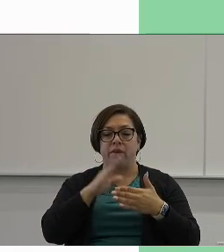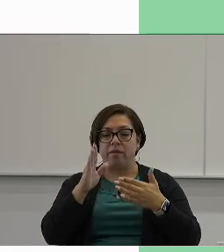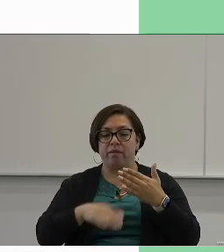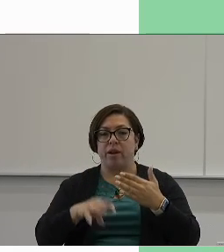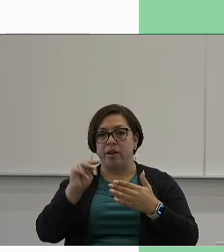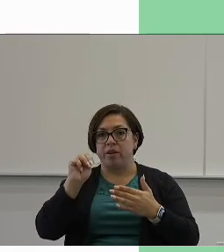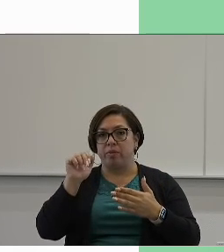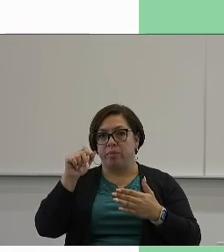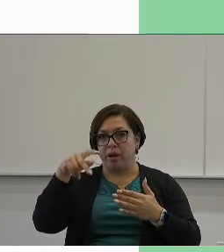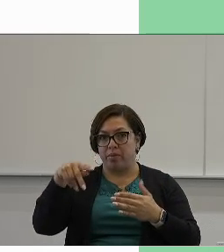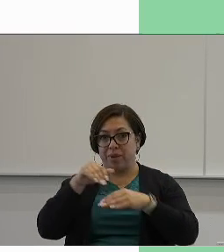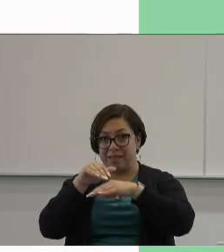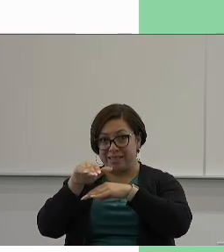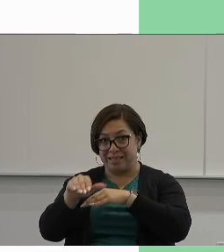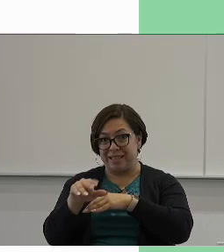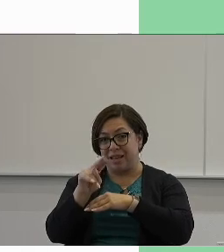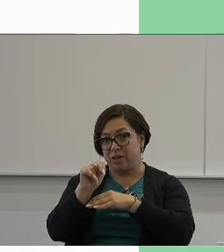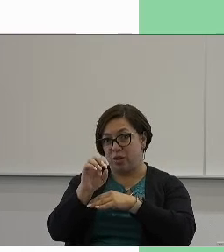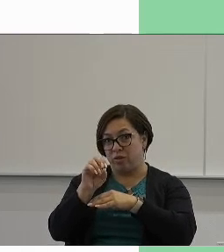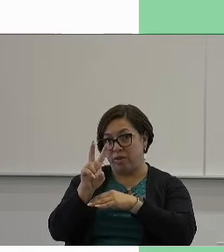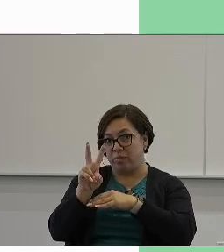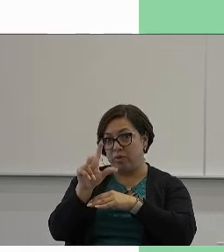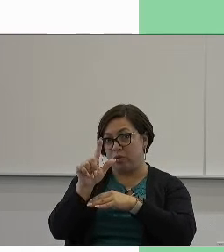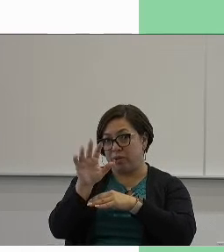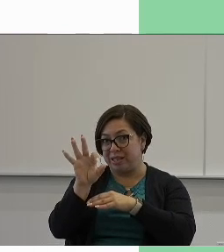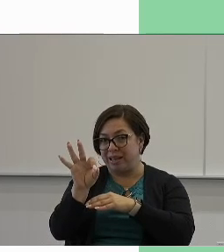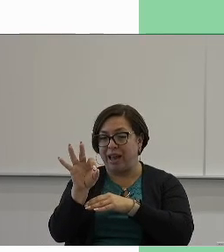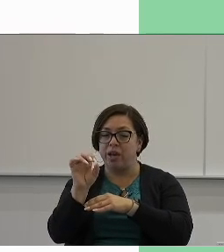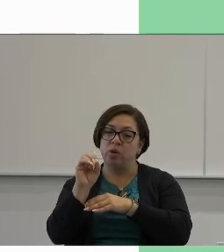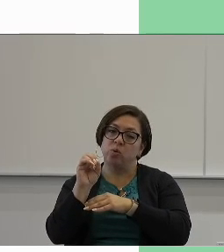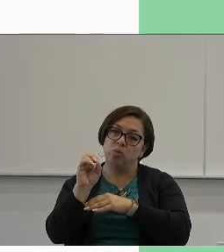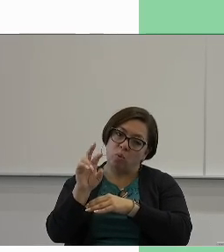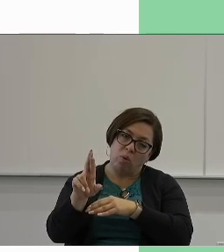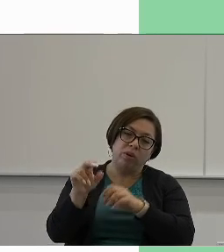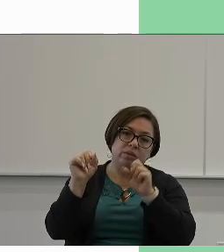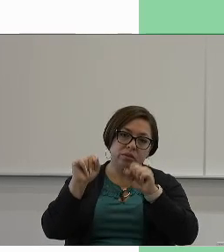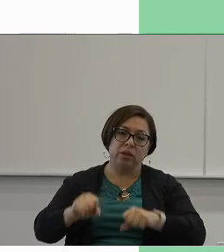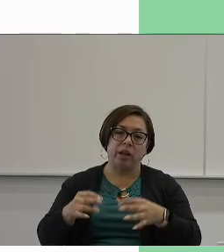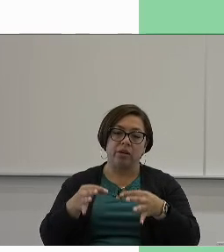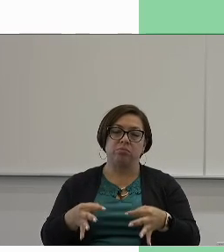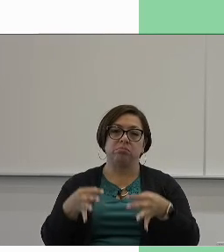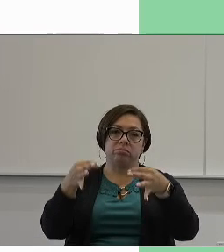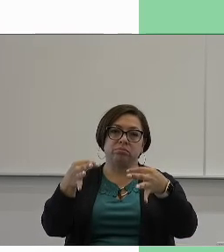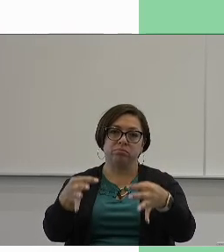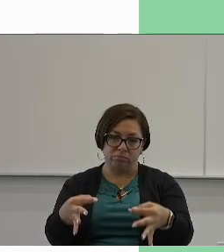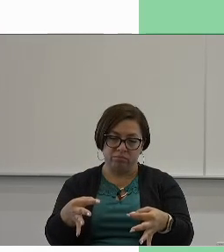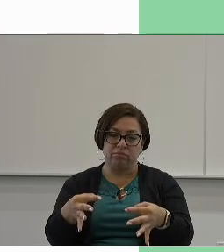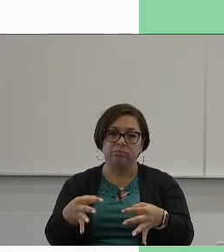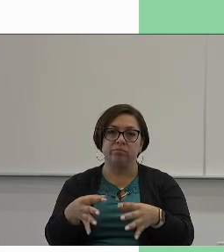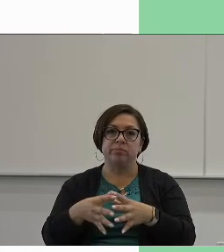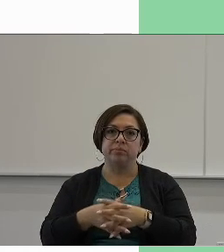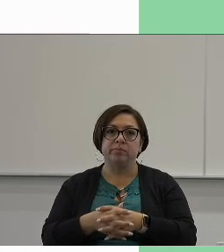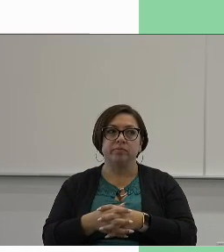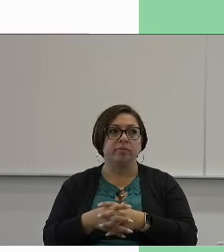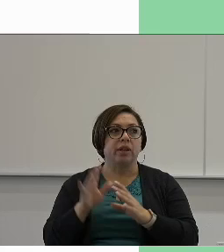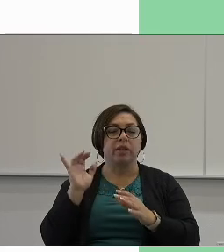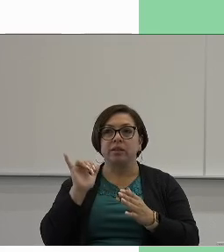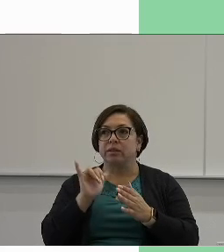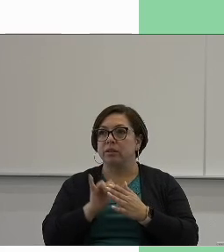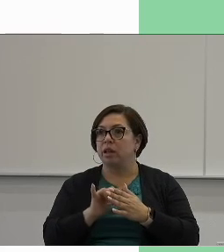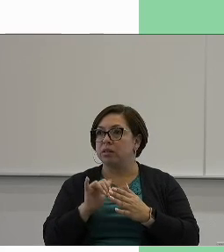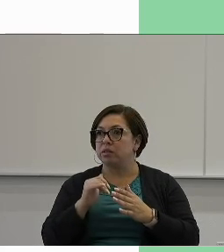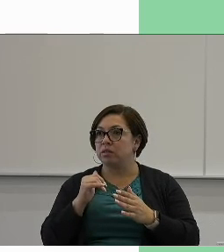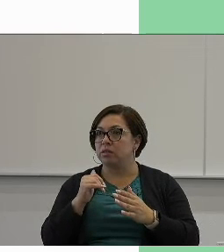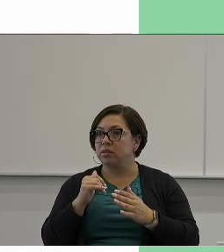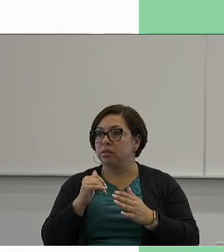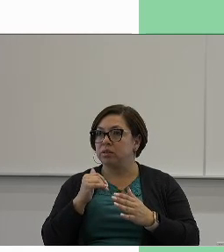29th or at a subsequent meeting if it chooses to take a little bit more time to do that. So that is the process going forward. And we